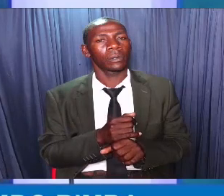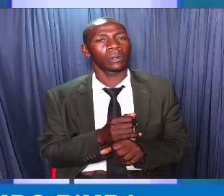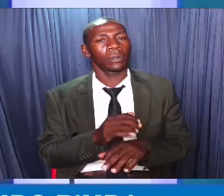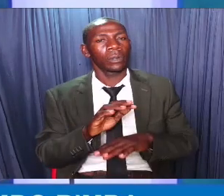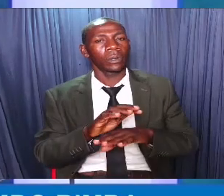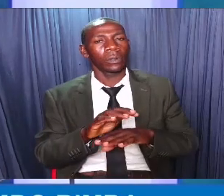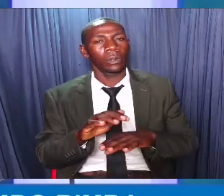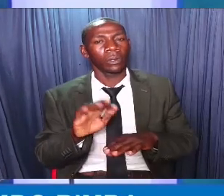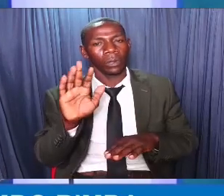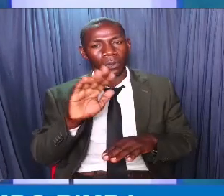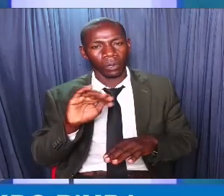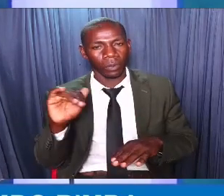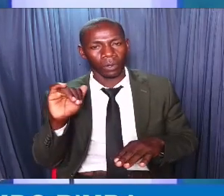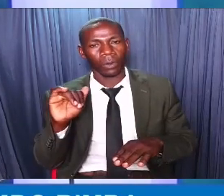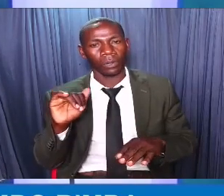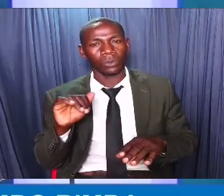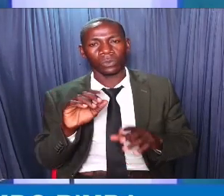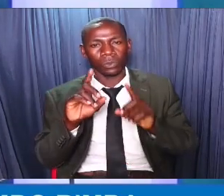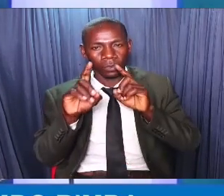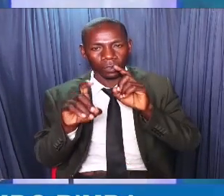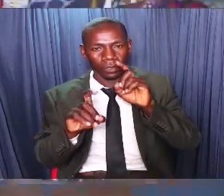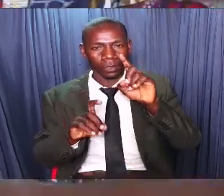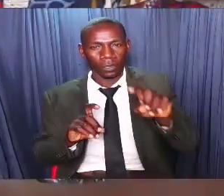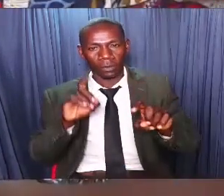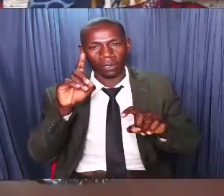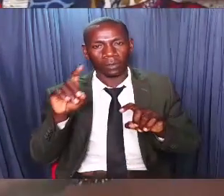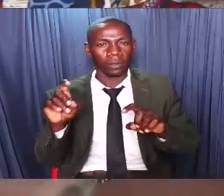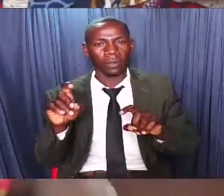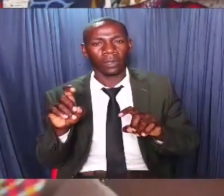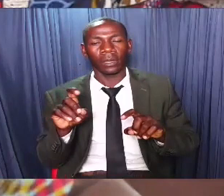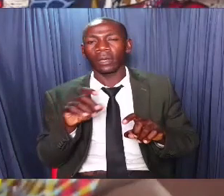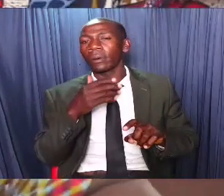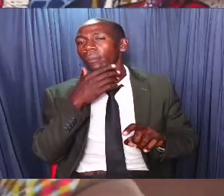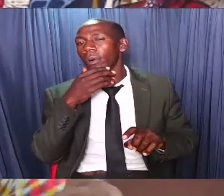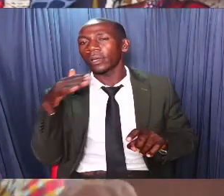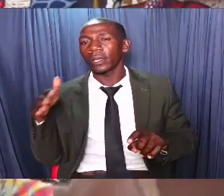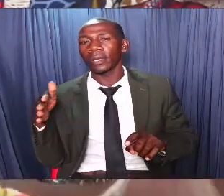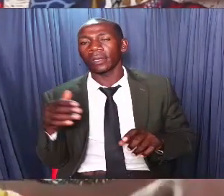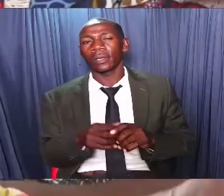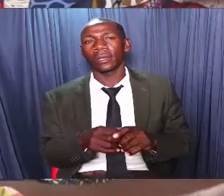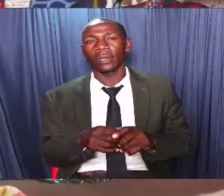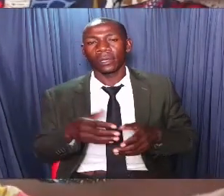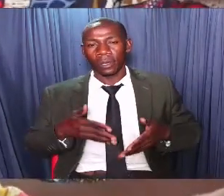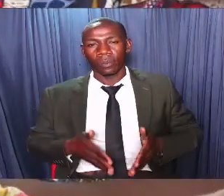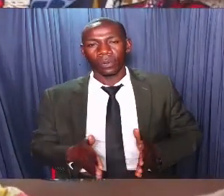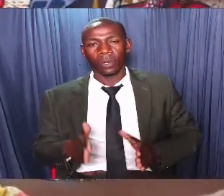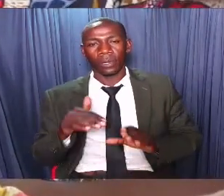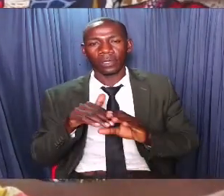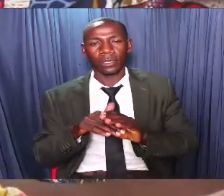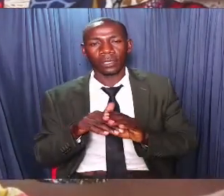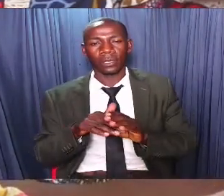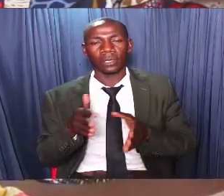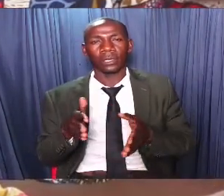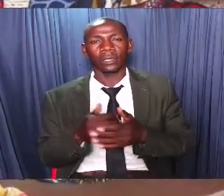Wameitwa kwa mahojiano ya kazi. One were called for interrogations. Kijana wetu tu hapa. Our own boy right here. Amezaliwa huko Kokokani. Born right